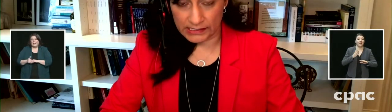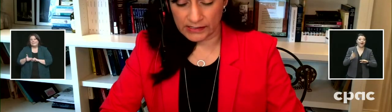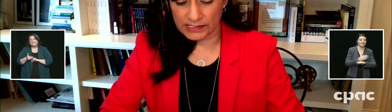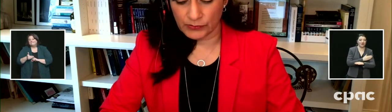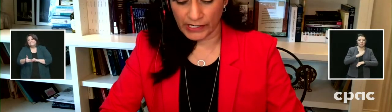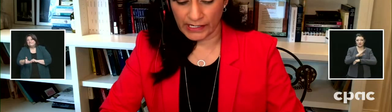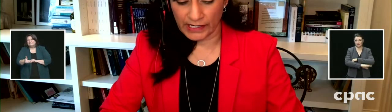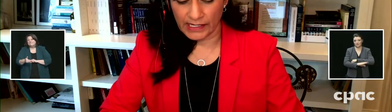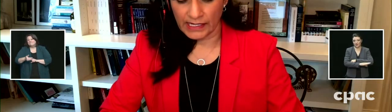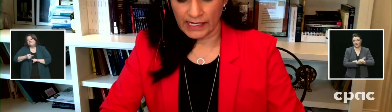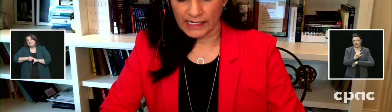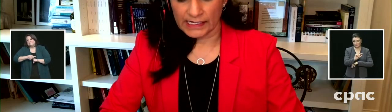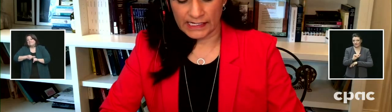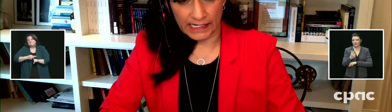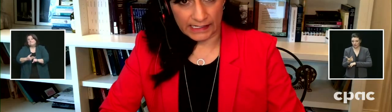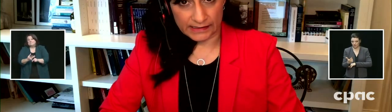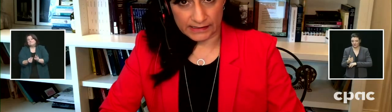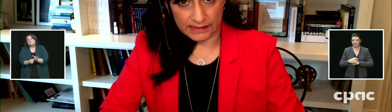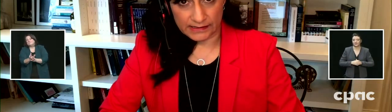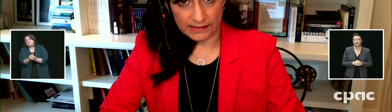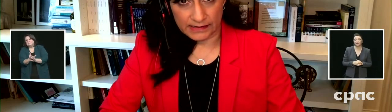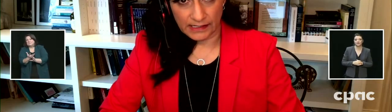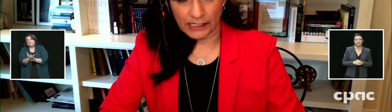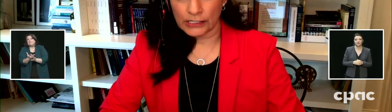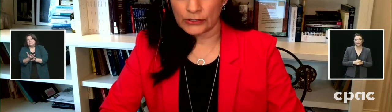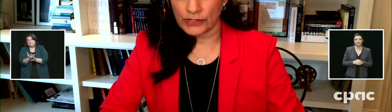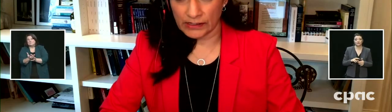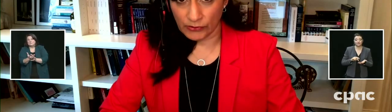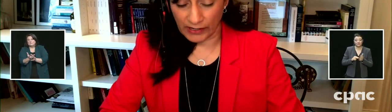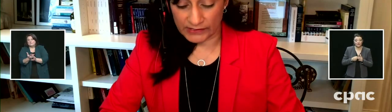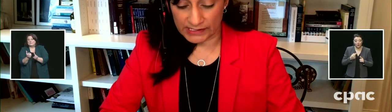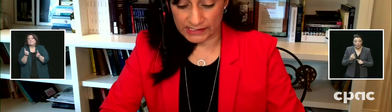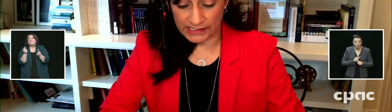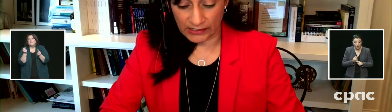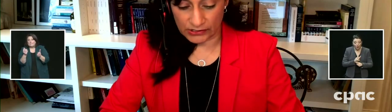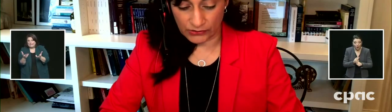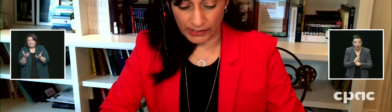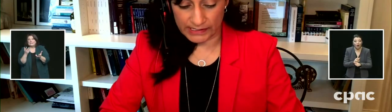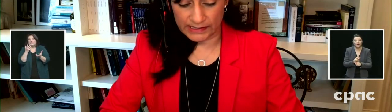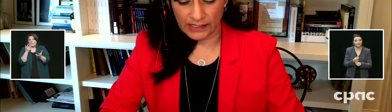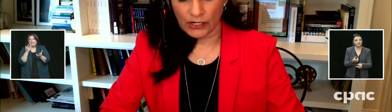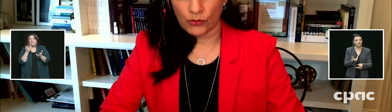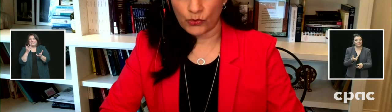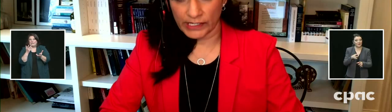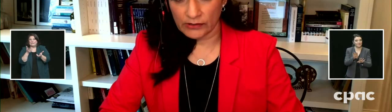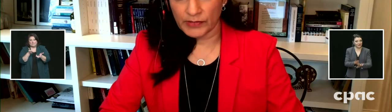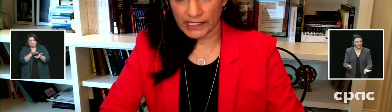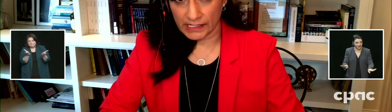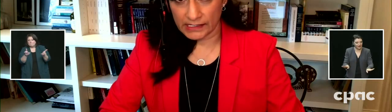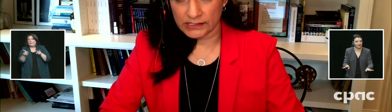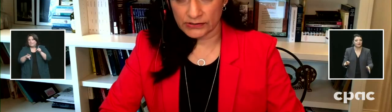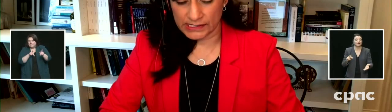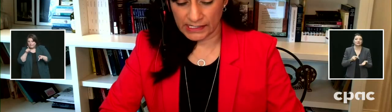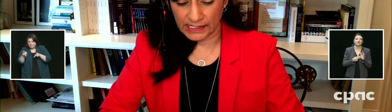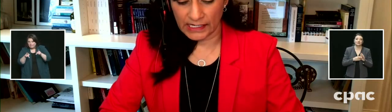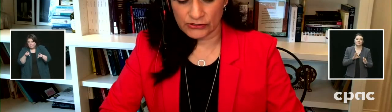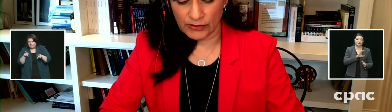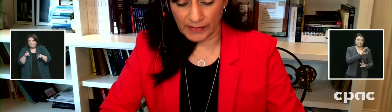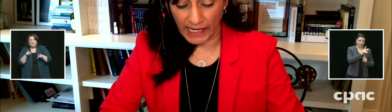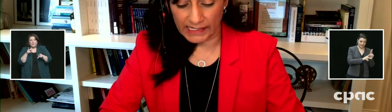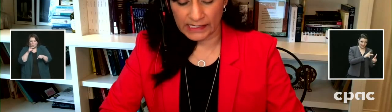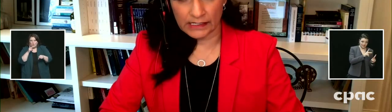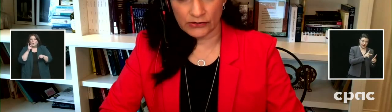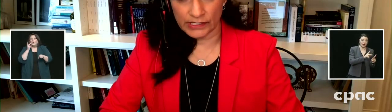especially into the spring, Canadians, including the provinces and territories, will begin to see